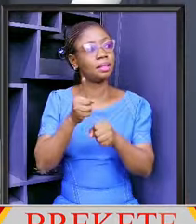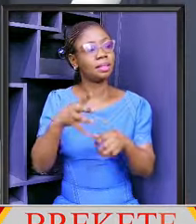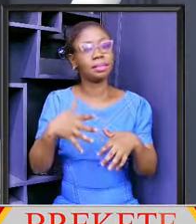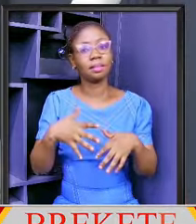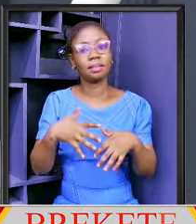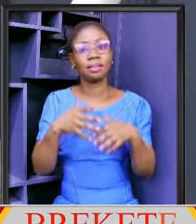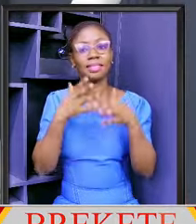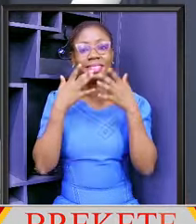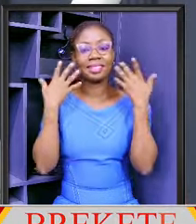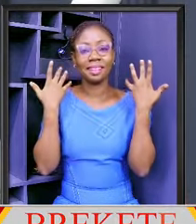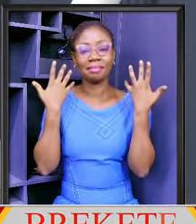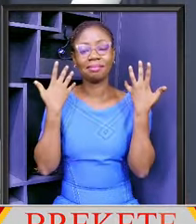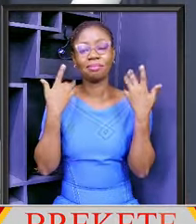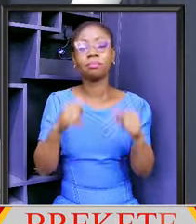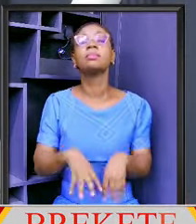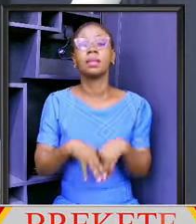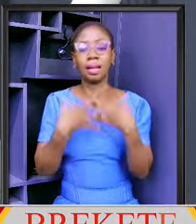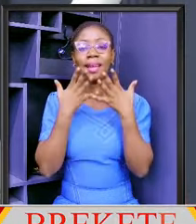Yeah. I